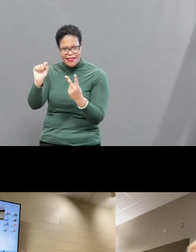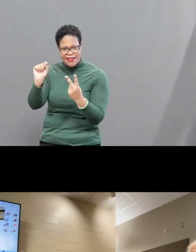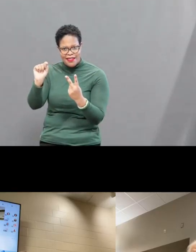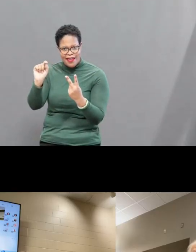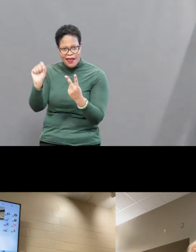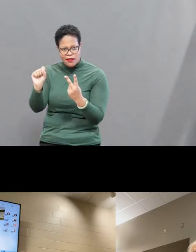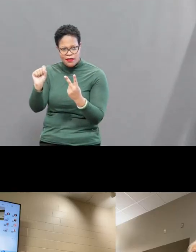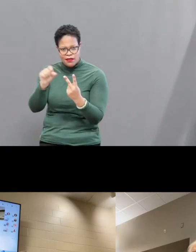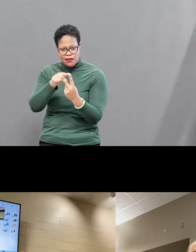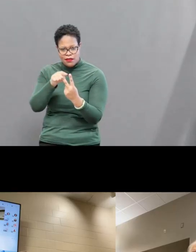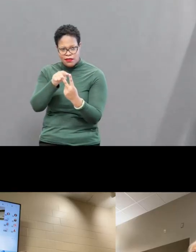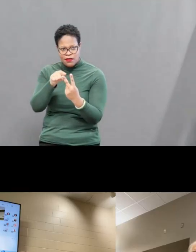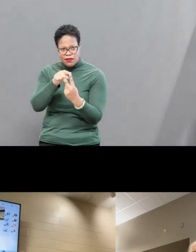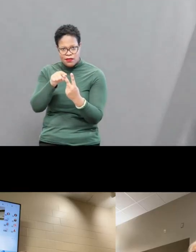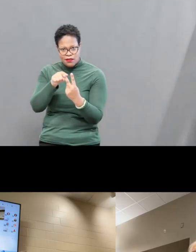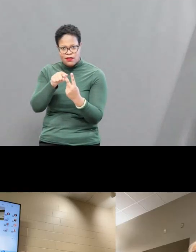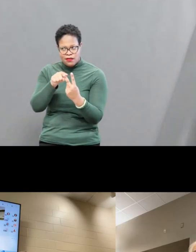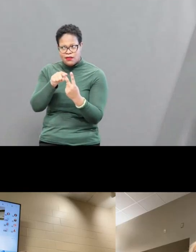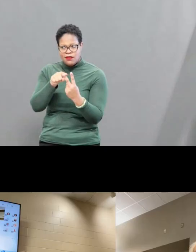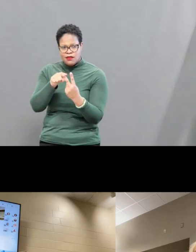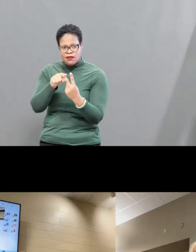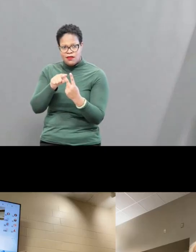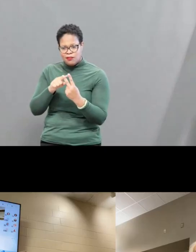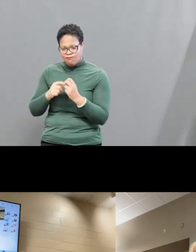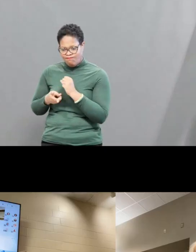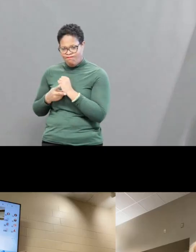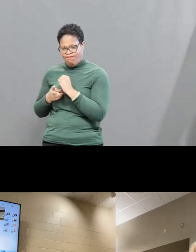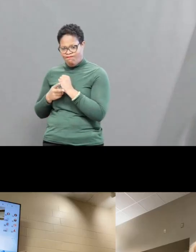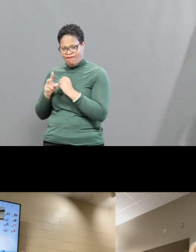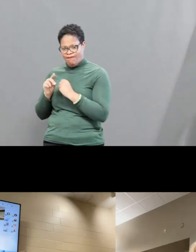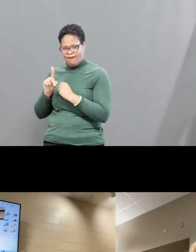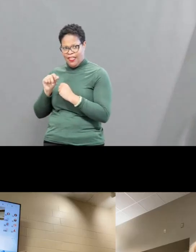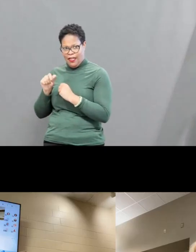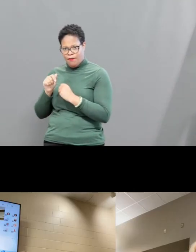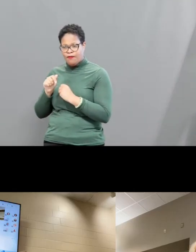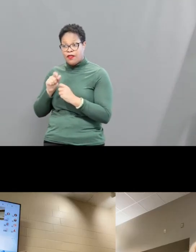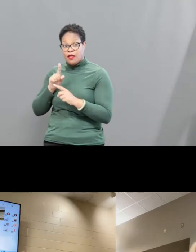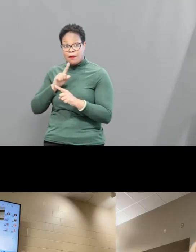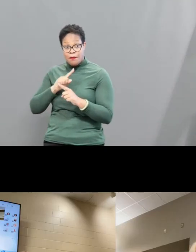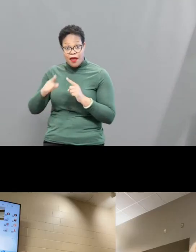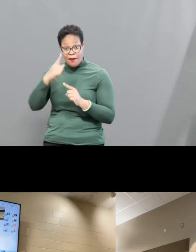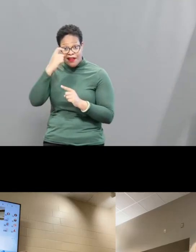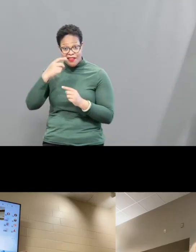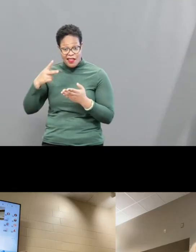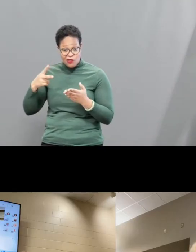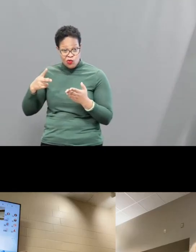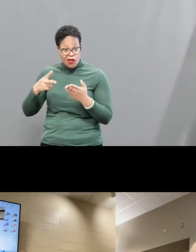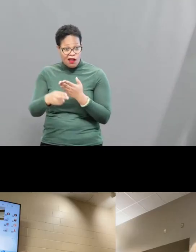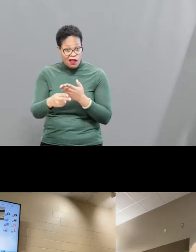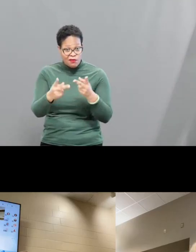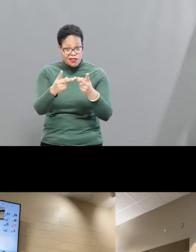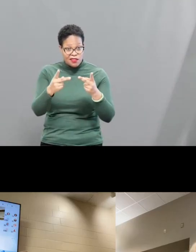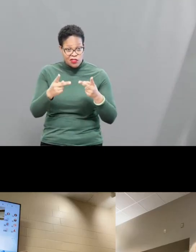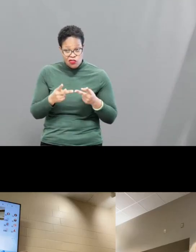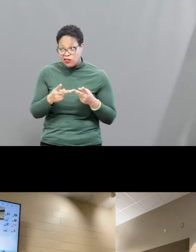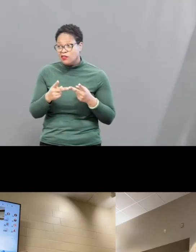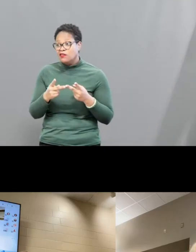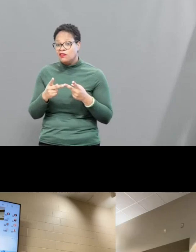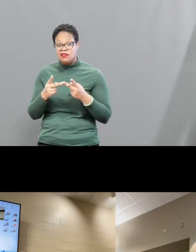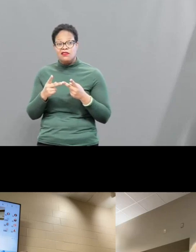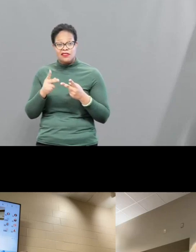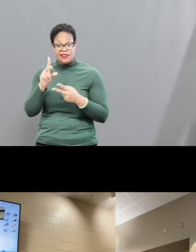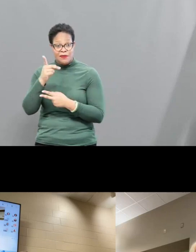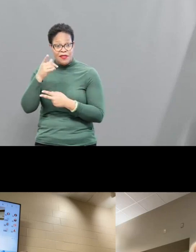ECATS. But since they had to cut back on all the positions